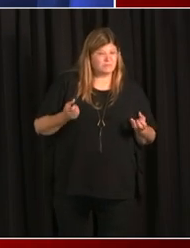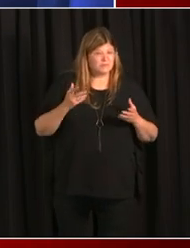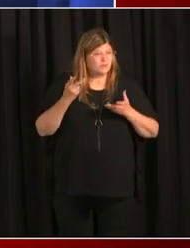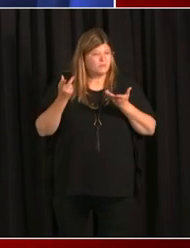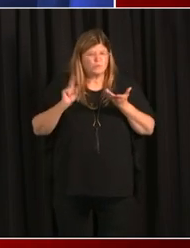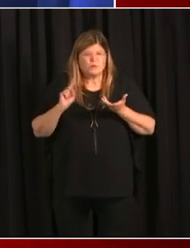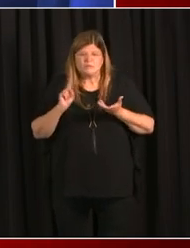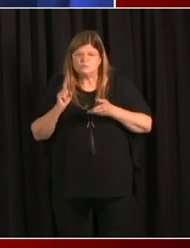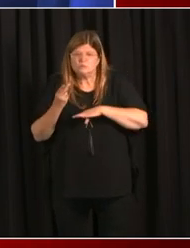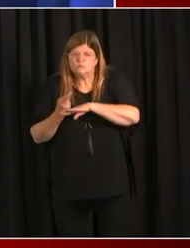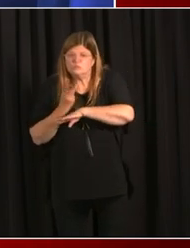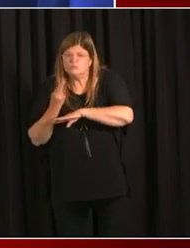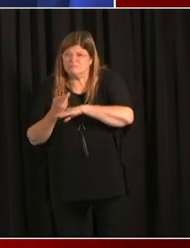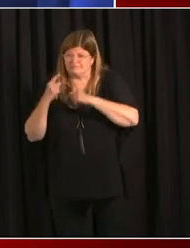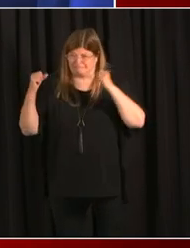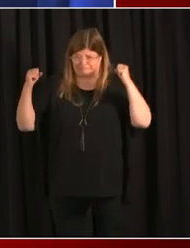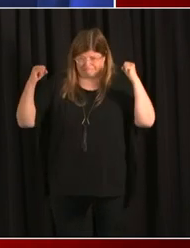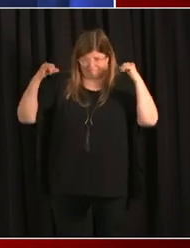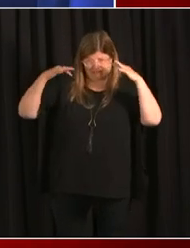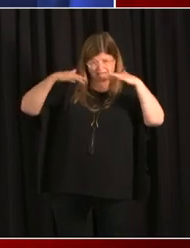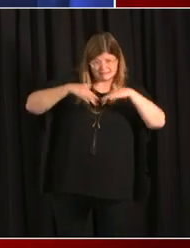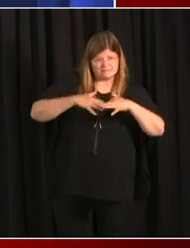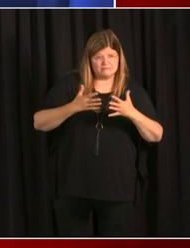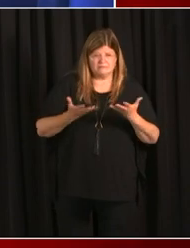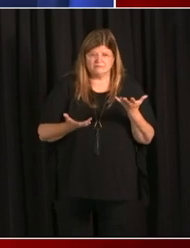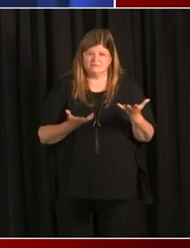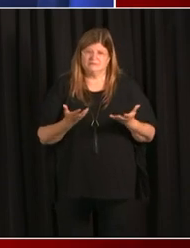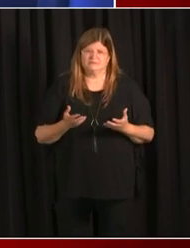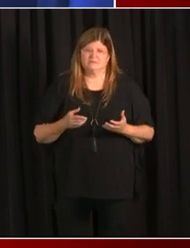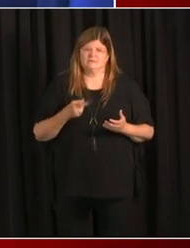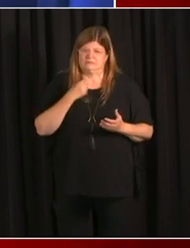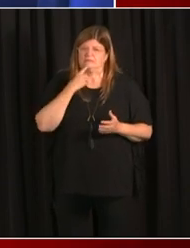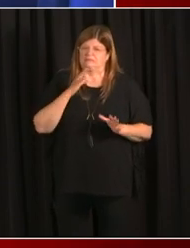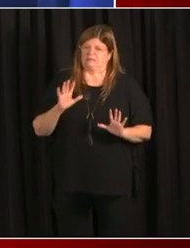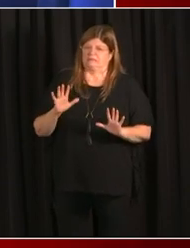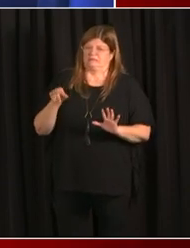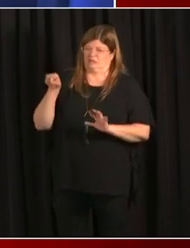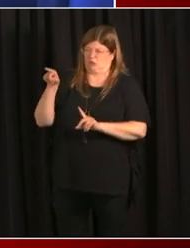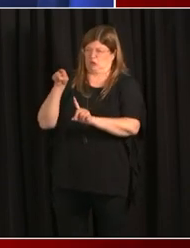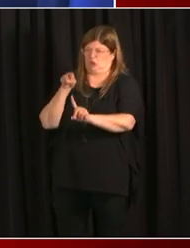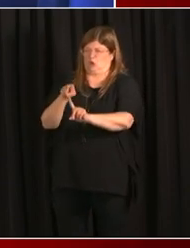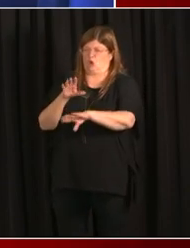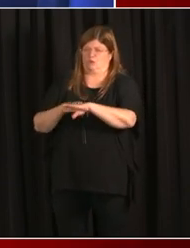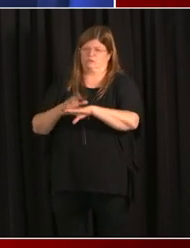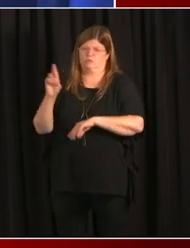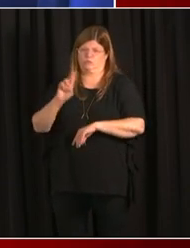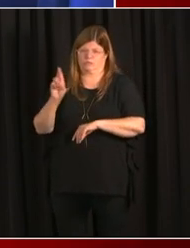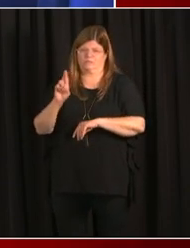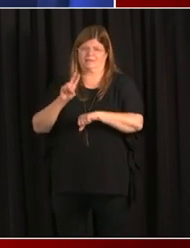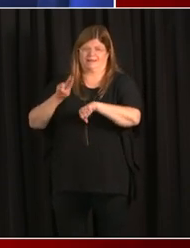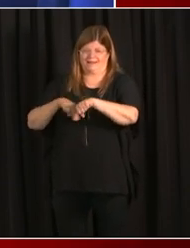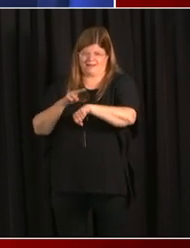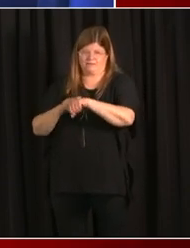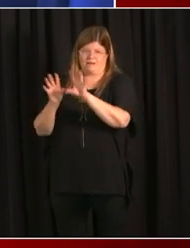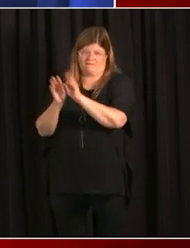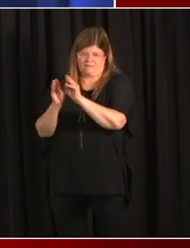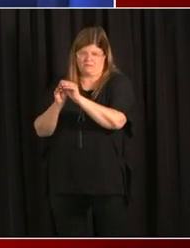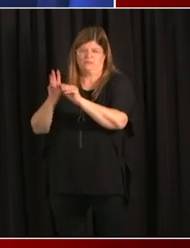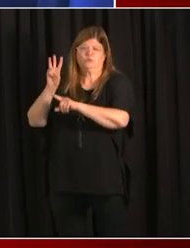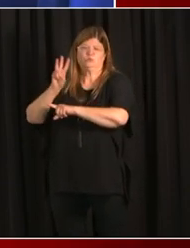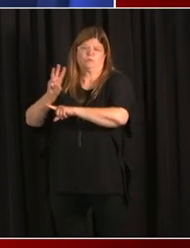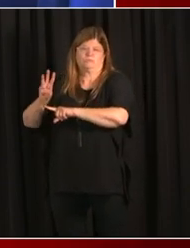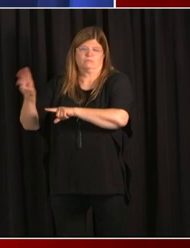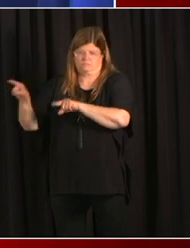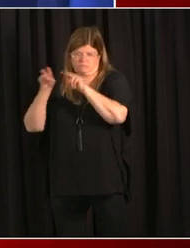there might be large crowds? So for that, a lot of that is on the RNC website in terms of their events and what they're going to be